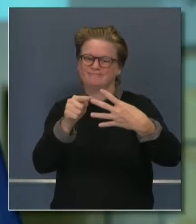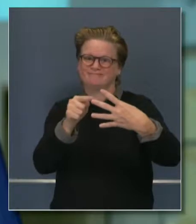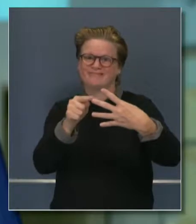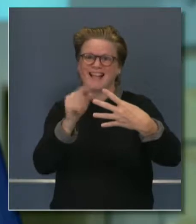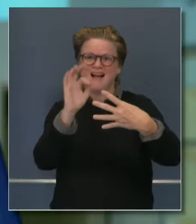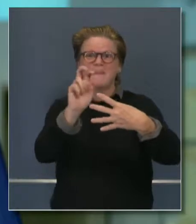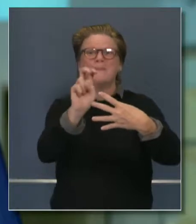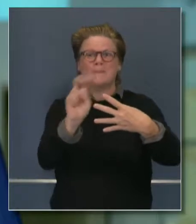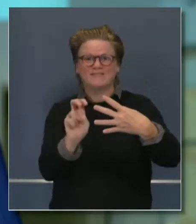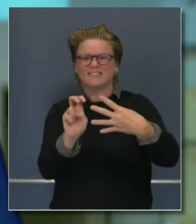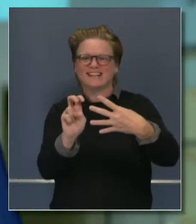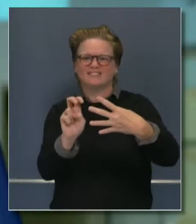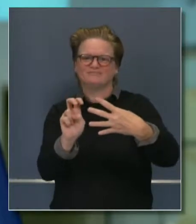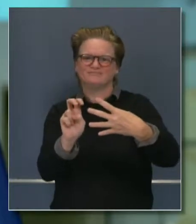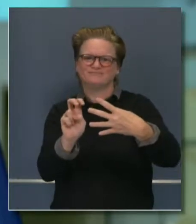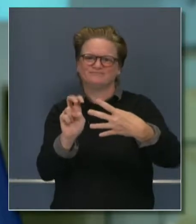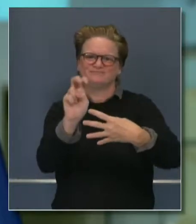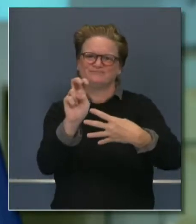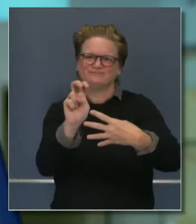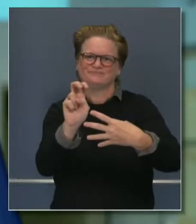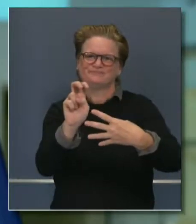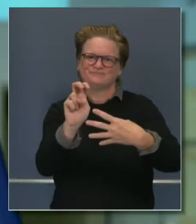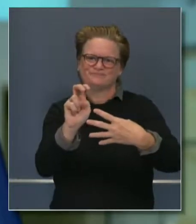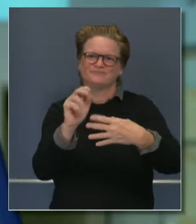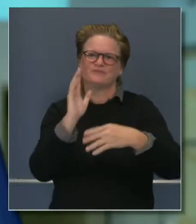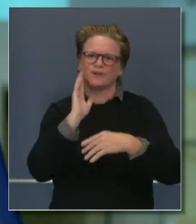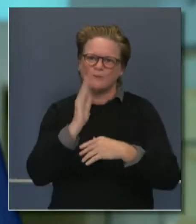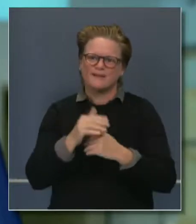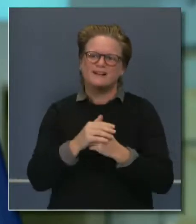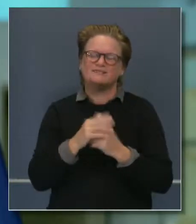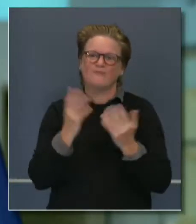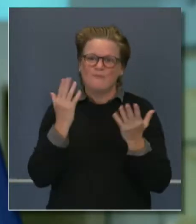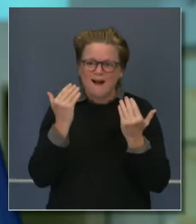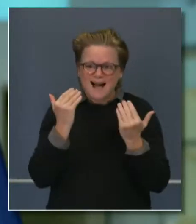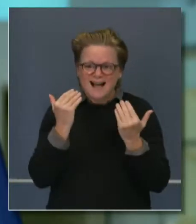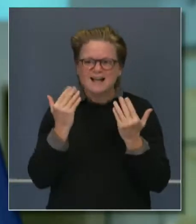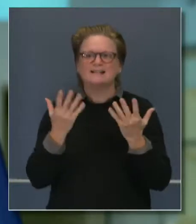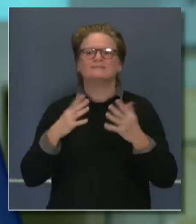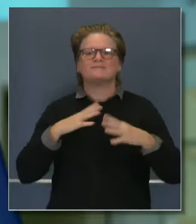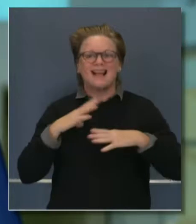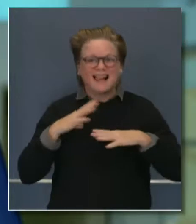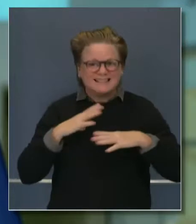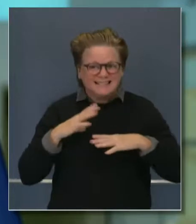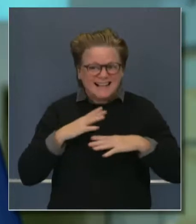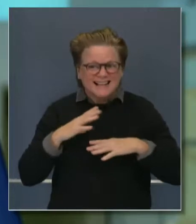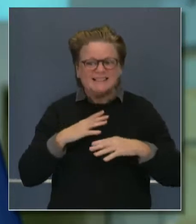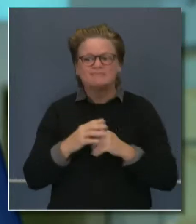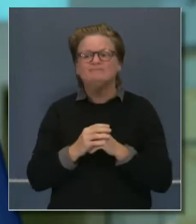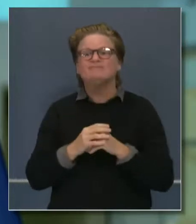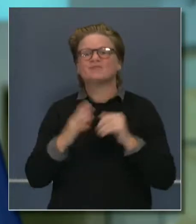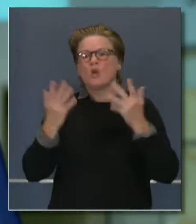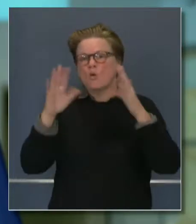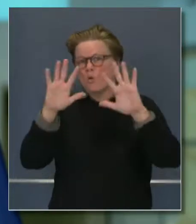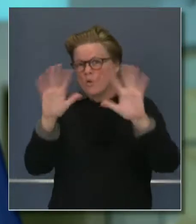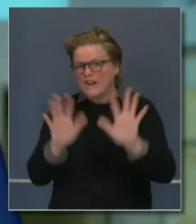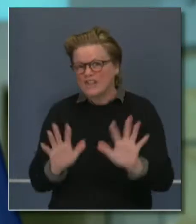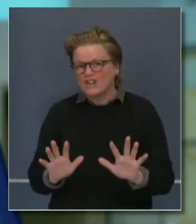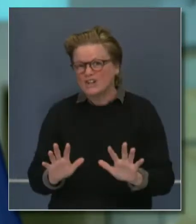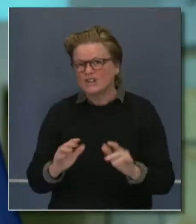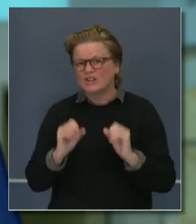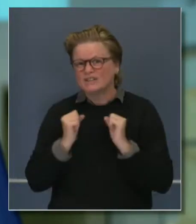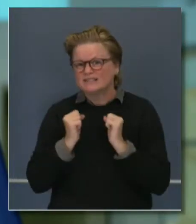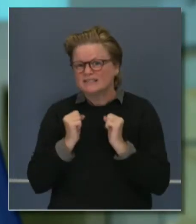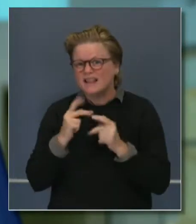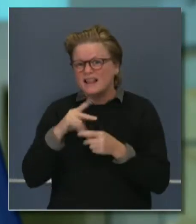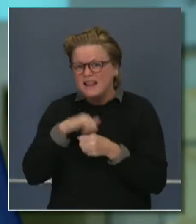go into colder weather, as we go into the holiday season, that we really want to work with all Californians to determine what are our approaches,